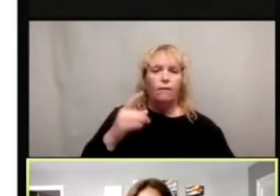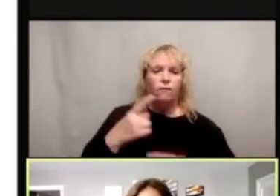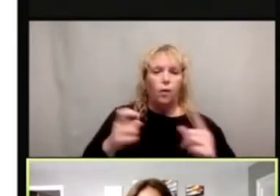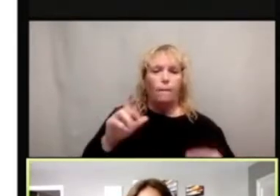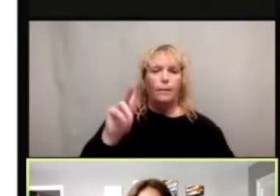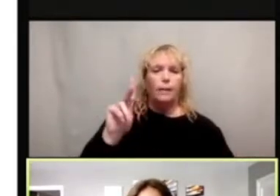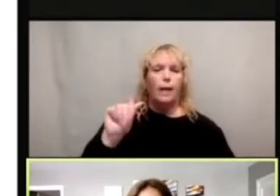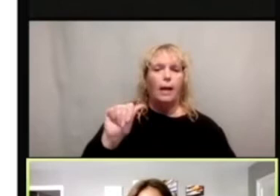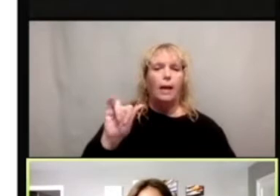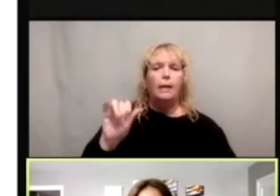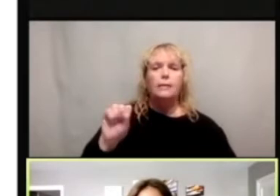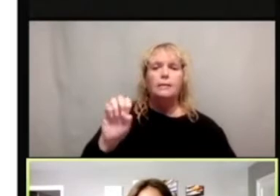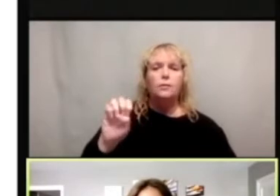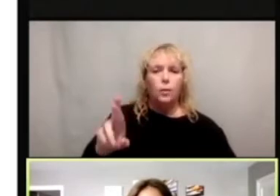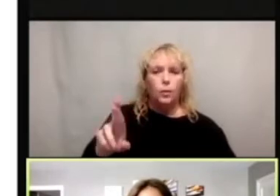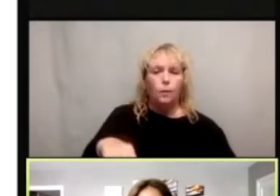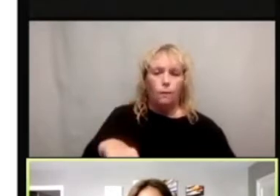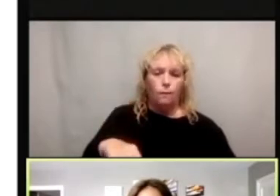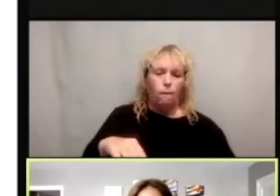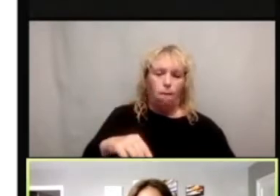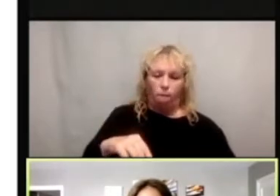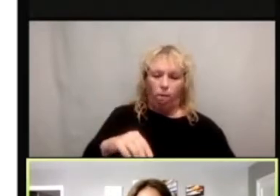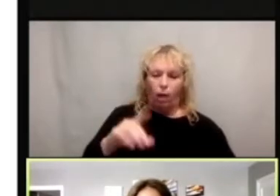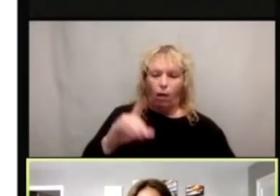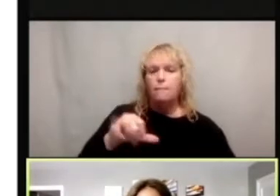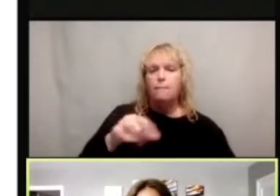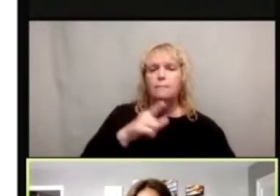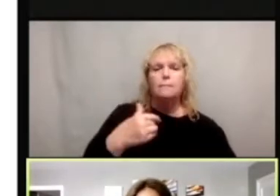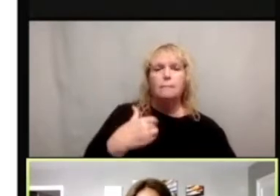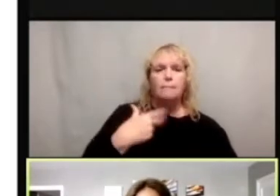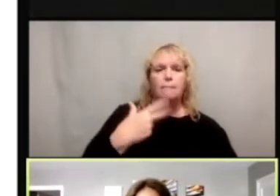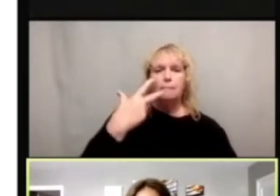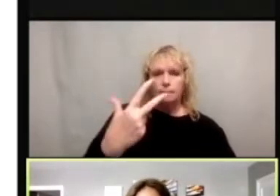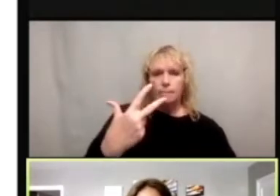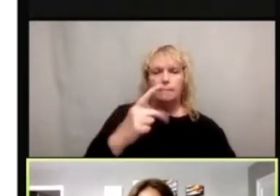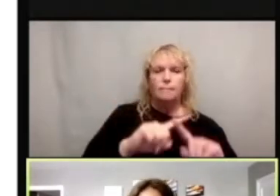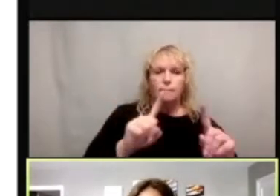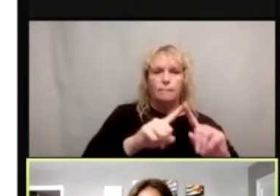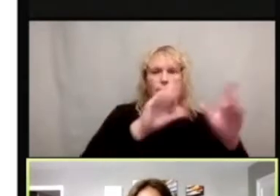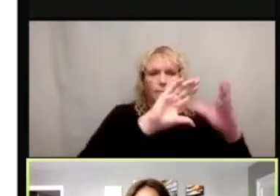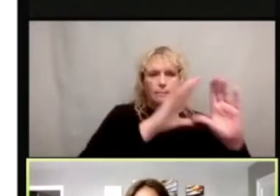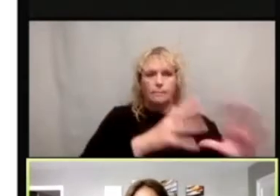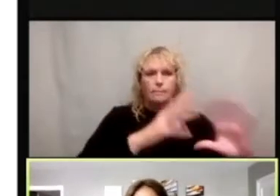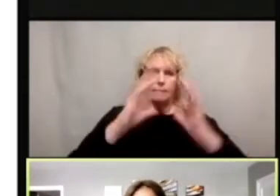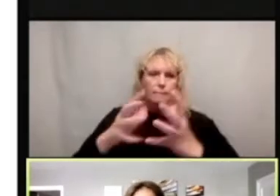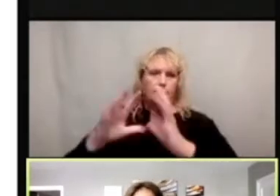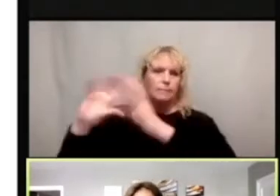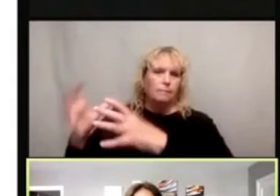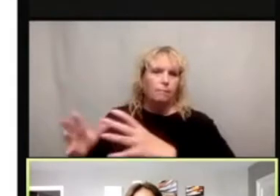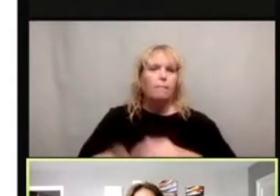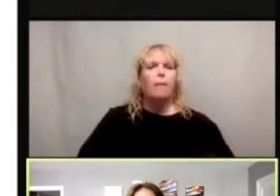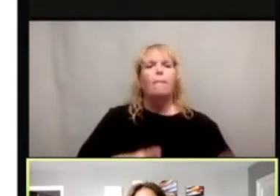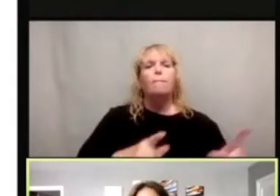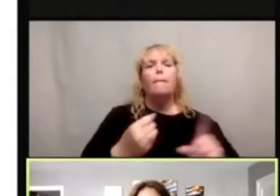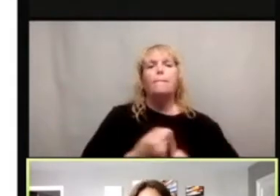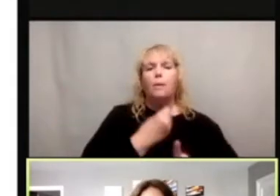was looking at 3 subdomains of ACEs. So there's abuse, neglect, and